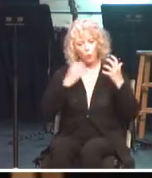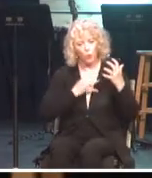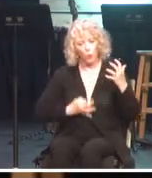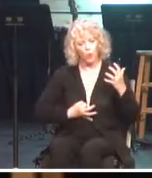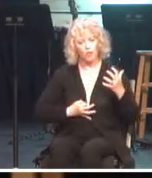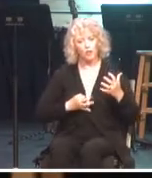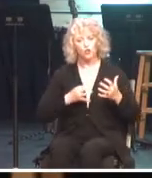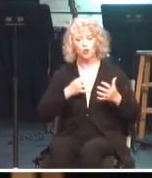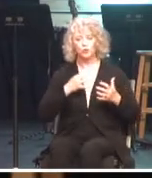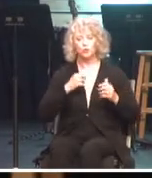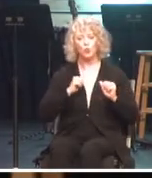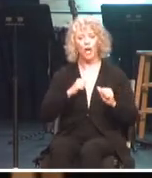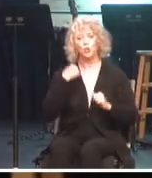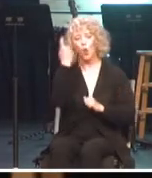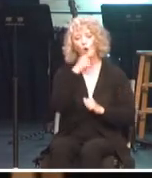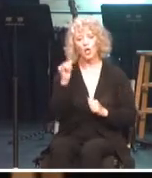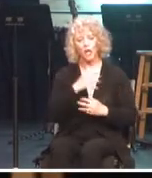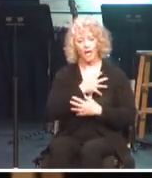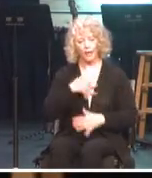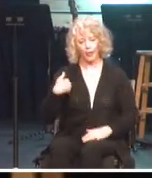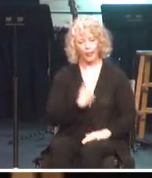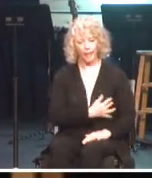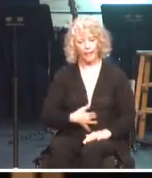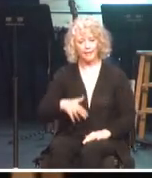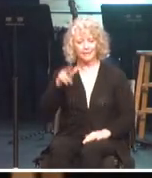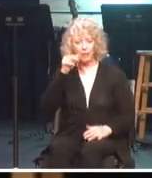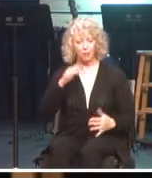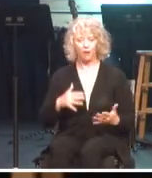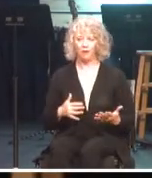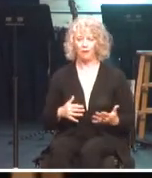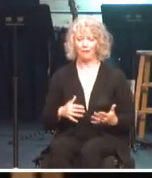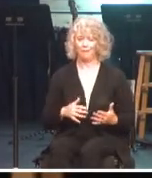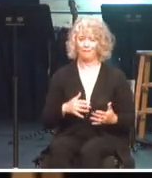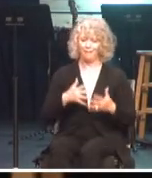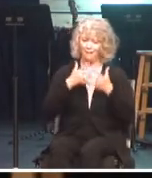for stripes. That's what I'm going to do. It doesn't happen.